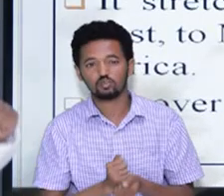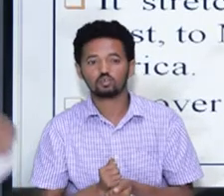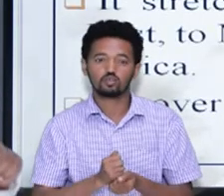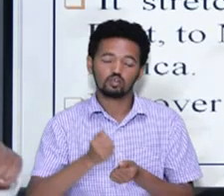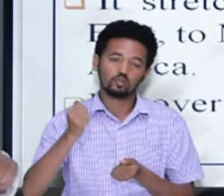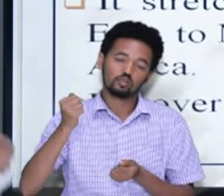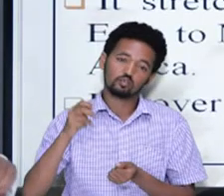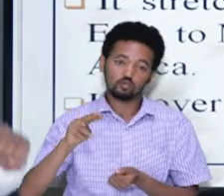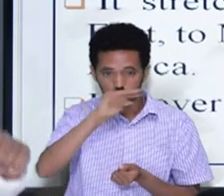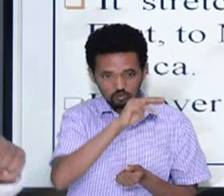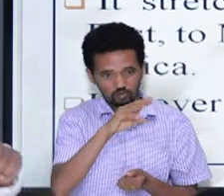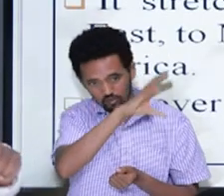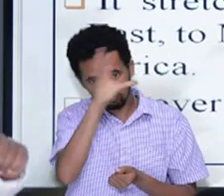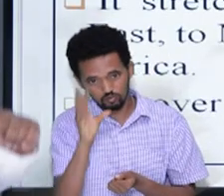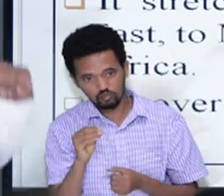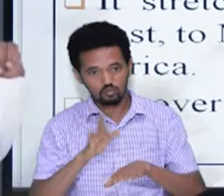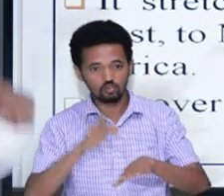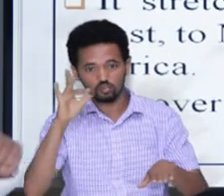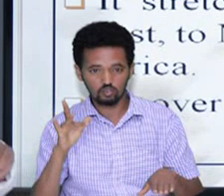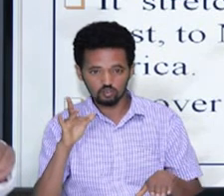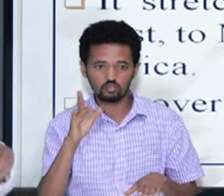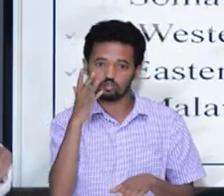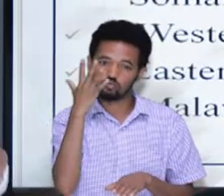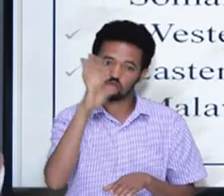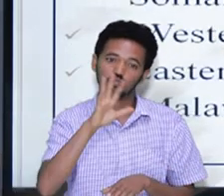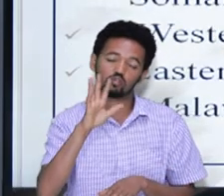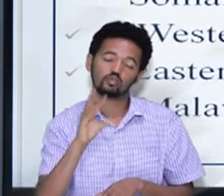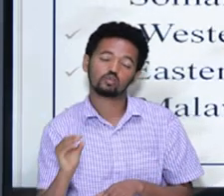East Africa countries touch 15 countries.